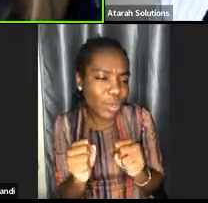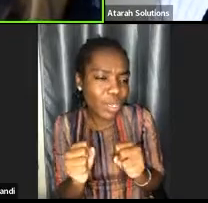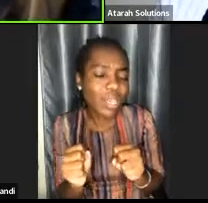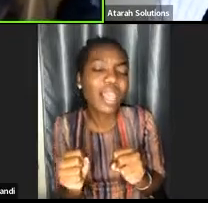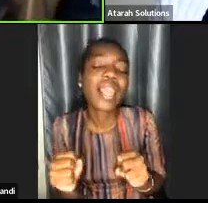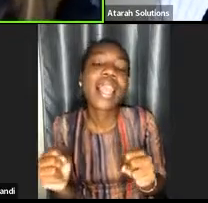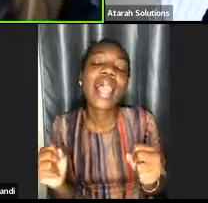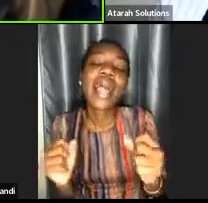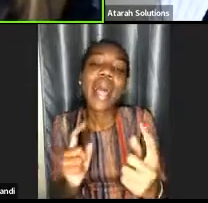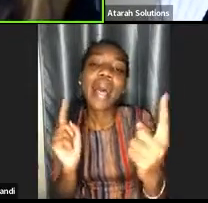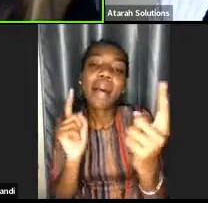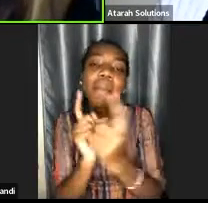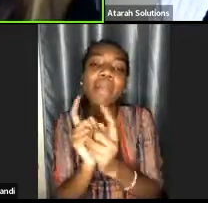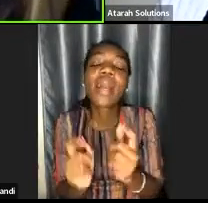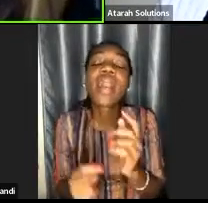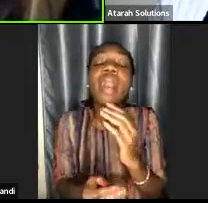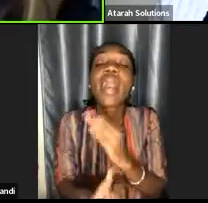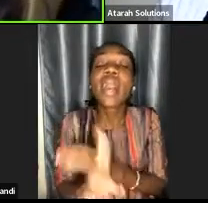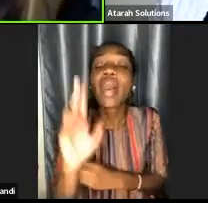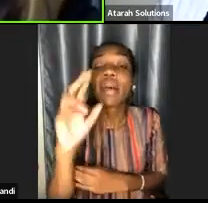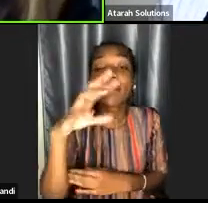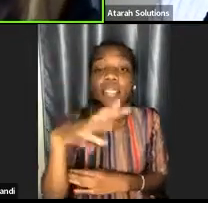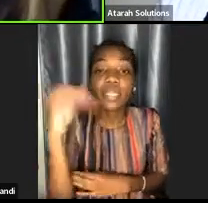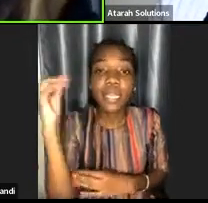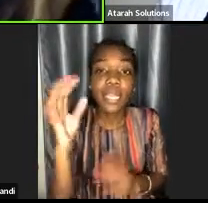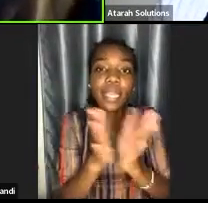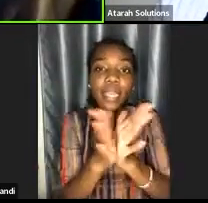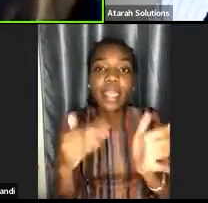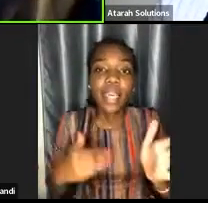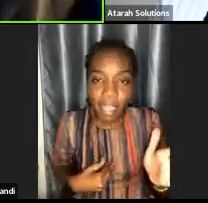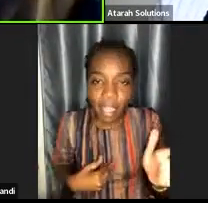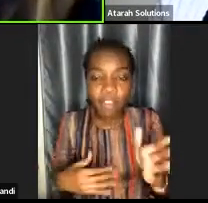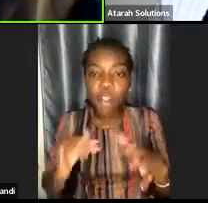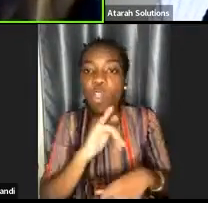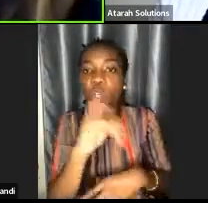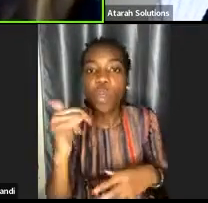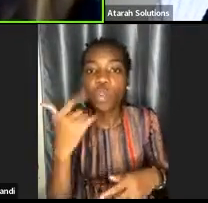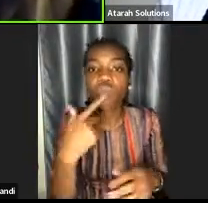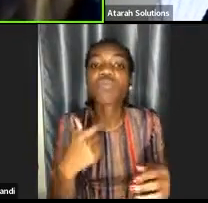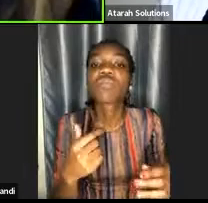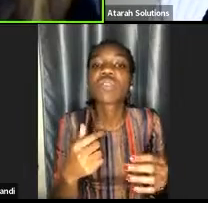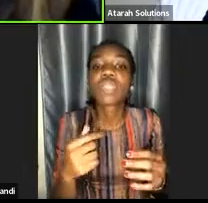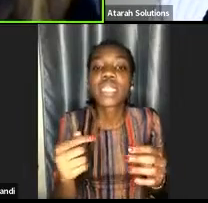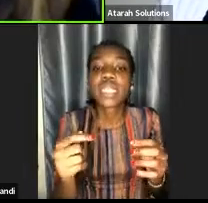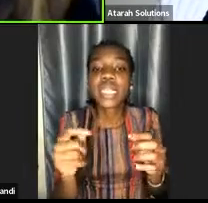But then those who have interacted with it, then